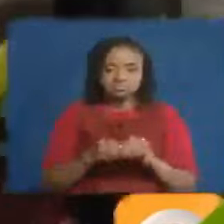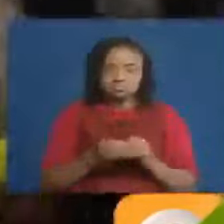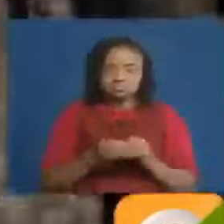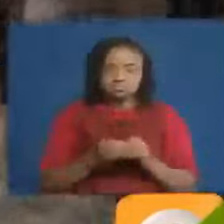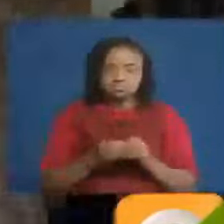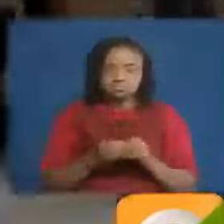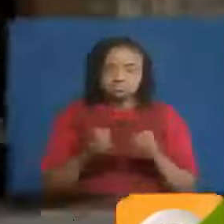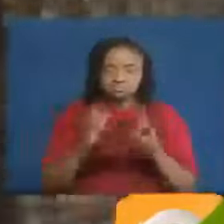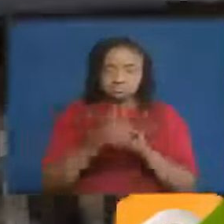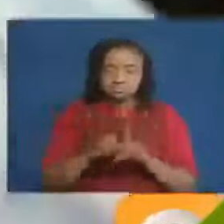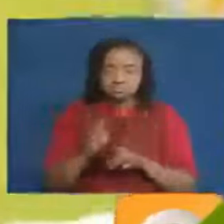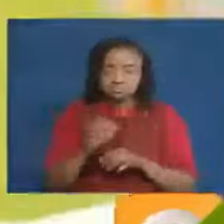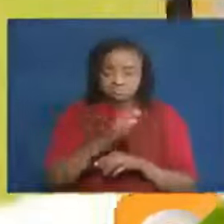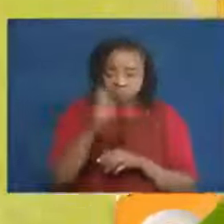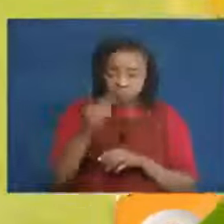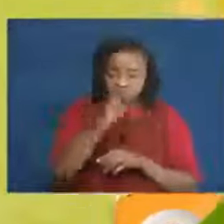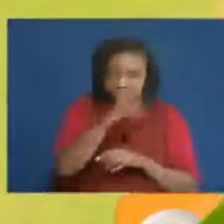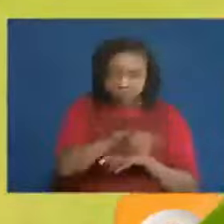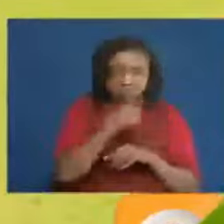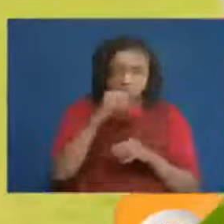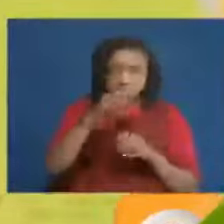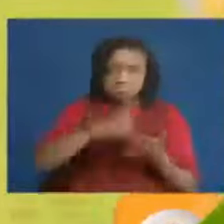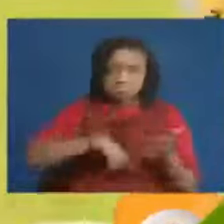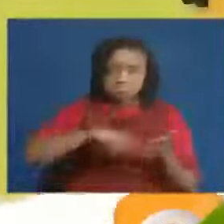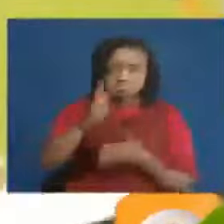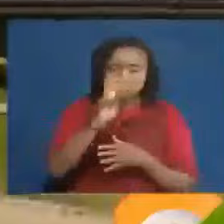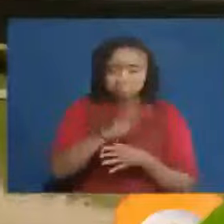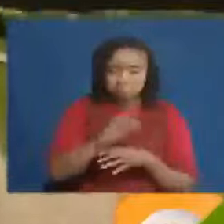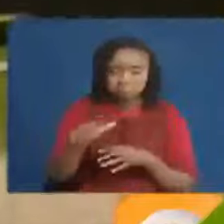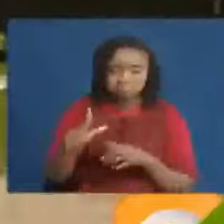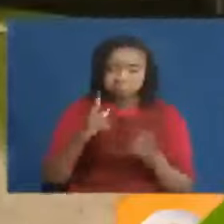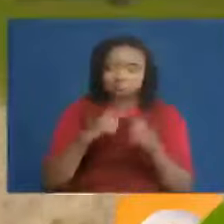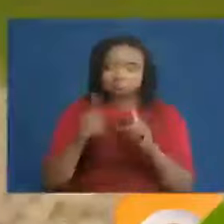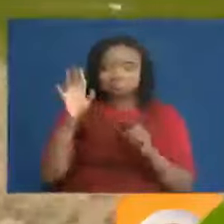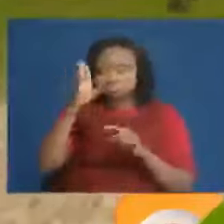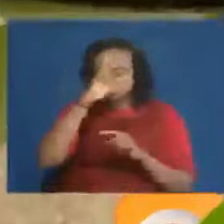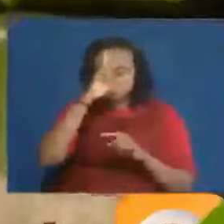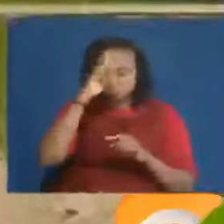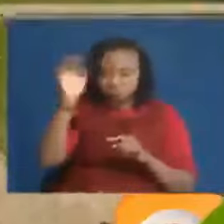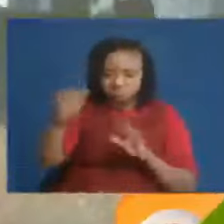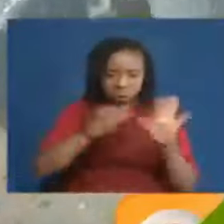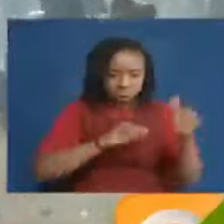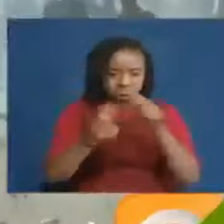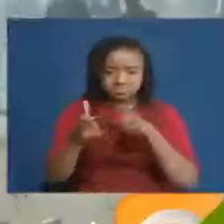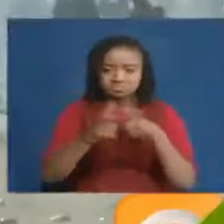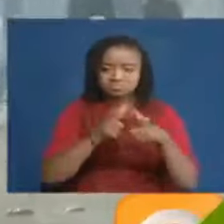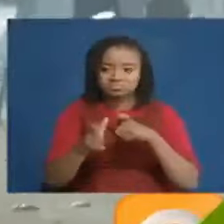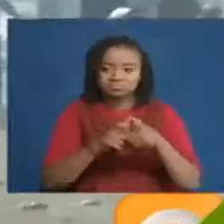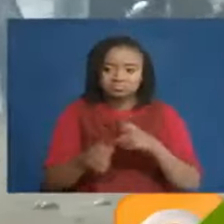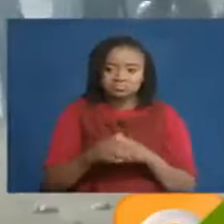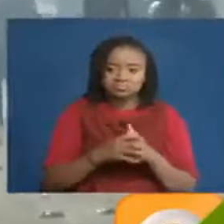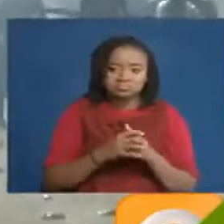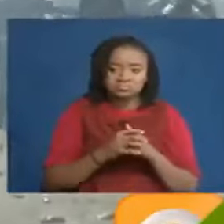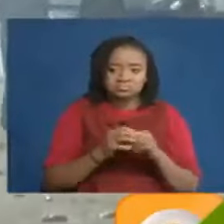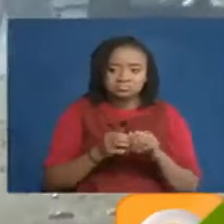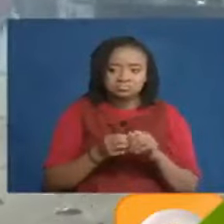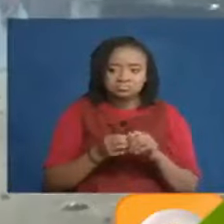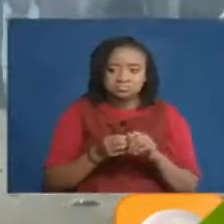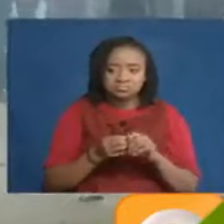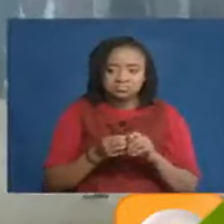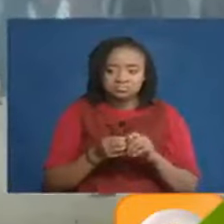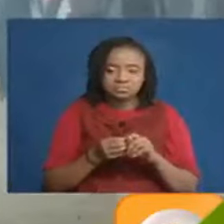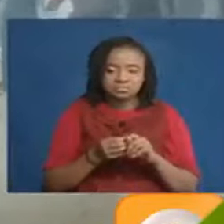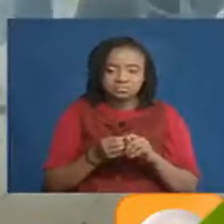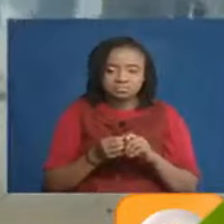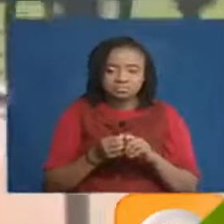representatives who passed a punitive bill, and with authorities having been called out for high-handedness and extrajudicial killings, the